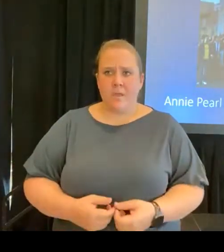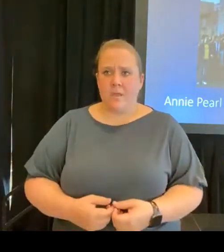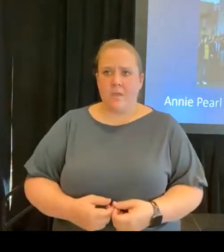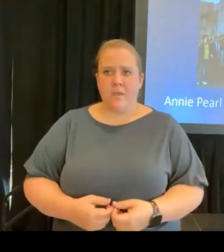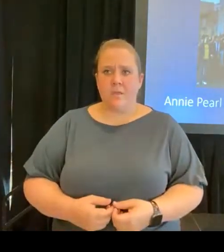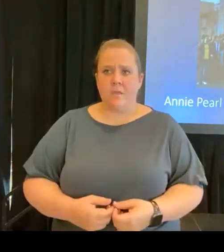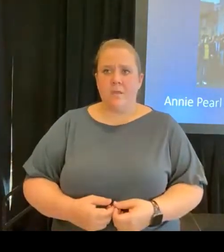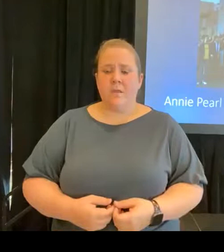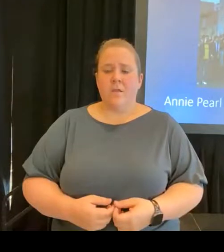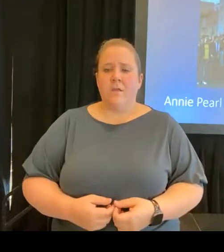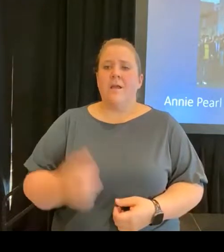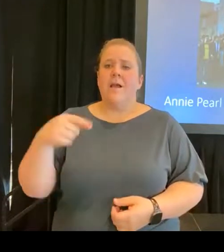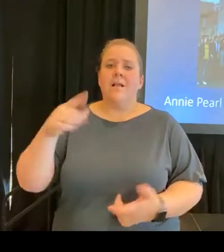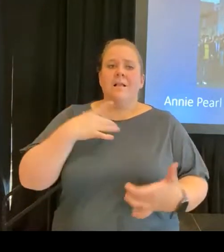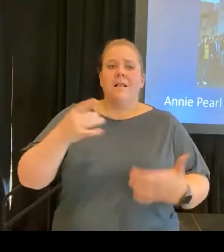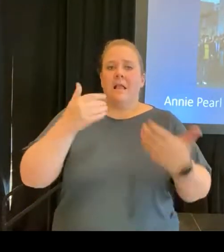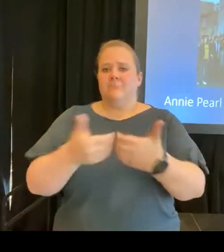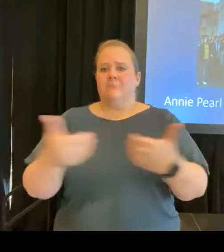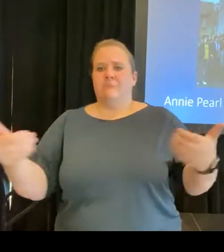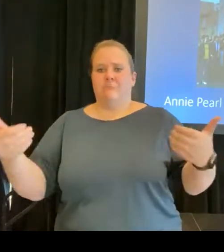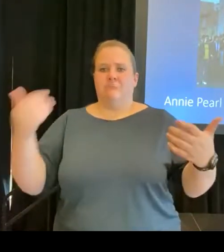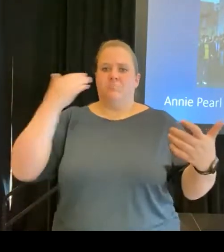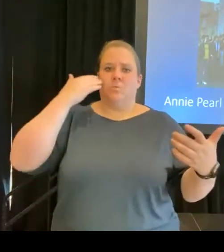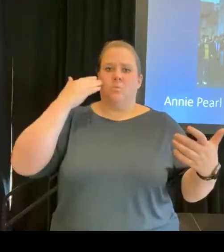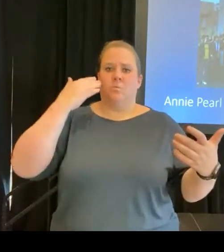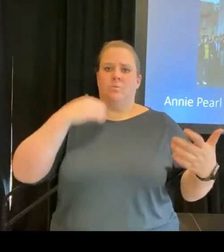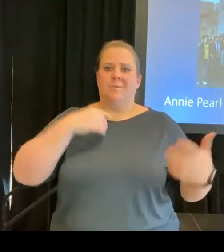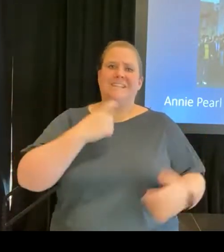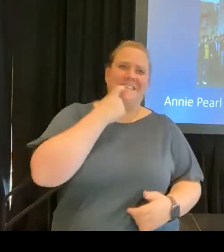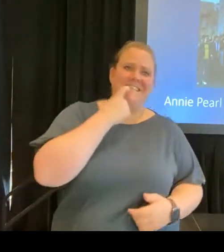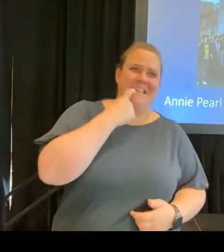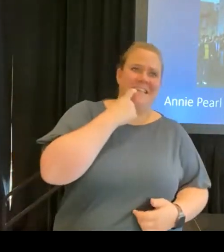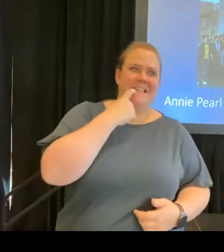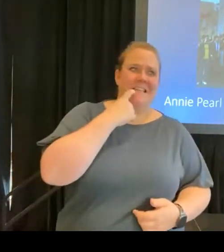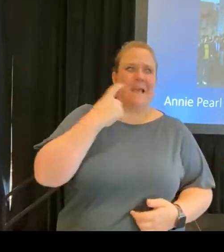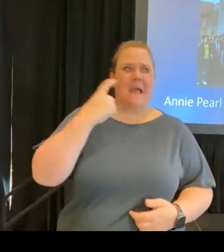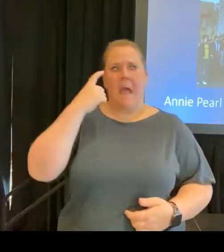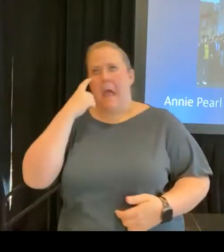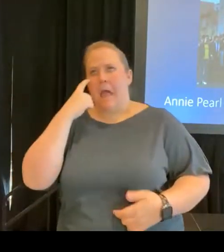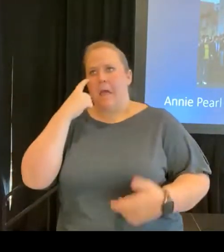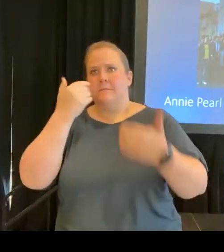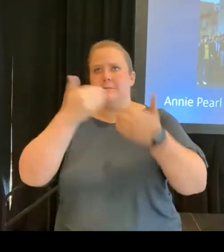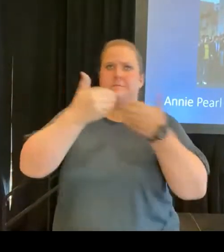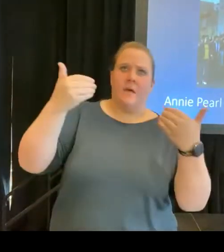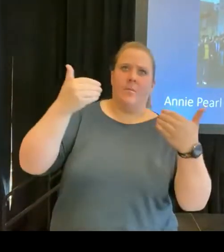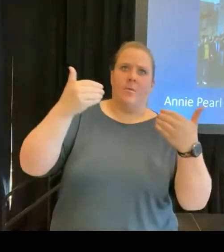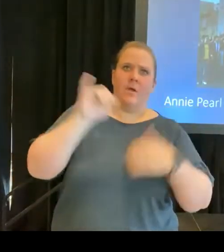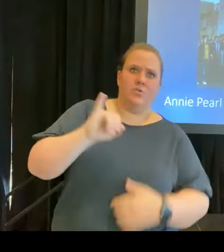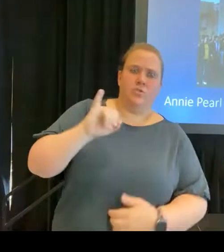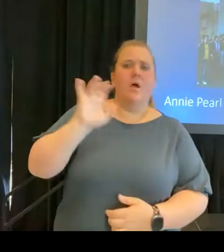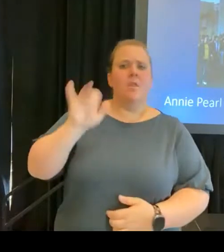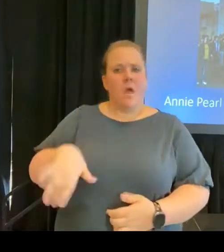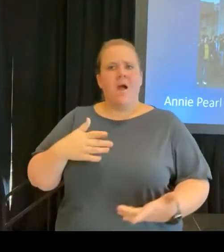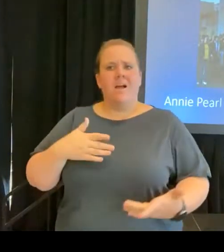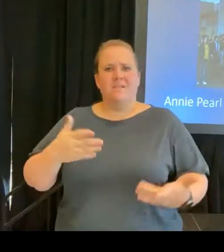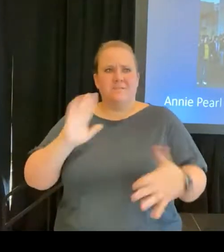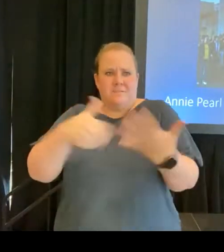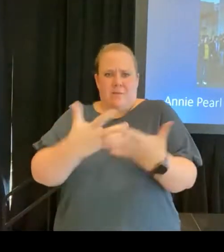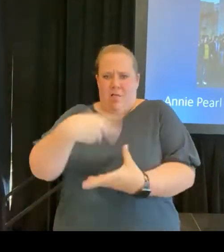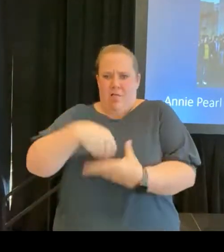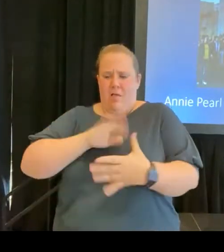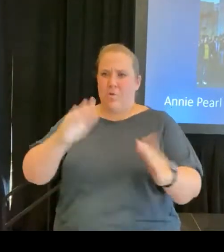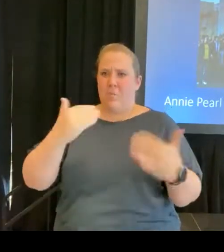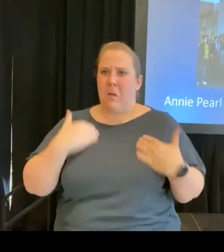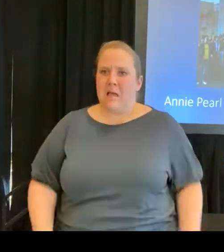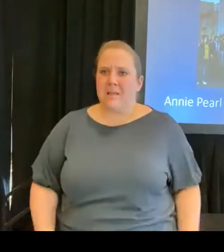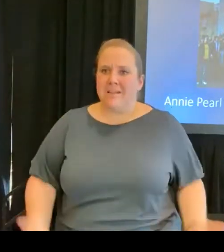And they like to differentiate your teeth from your eyes and all that stuff. All that's part of the body,